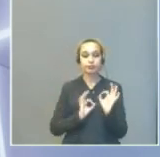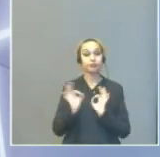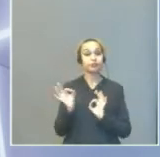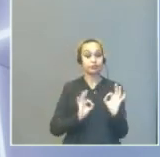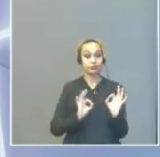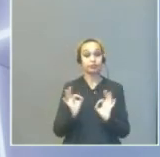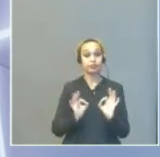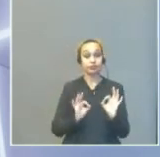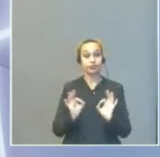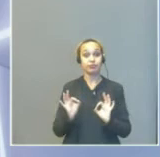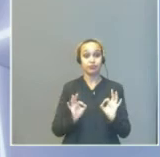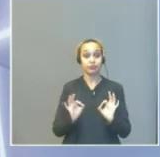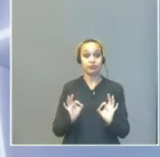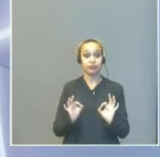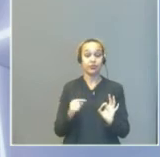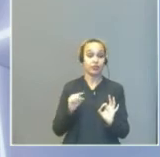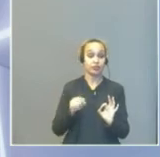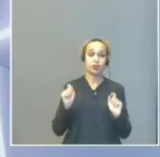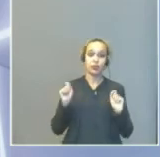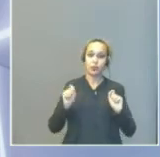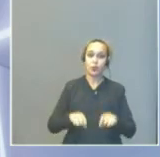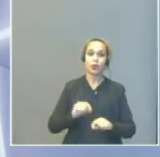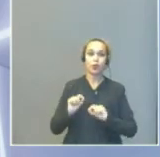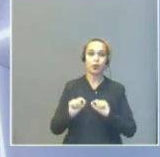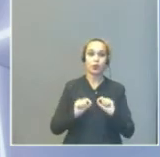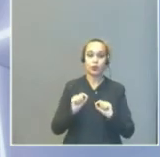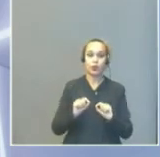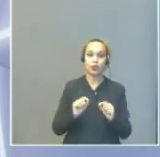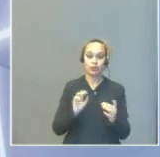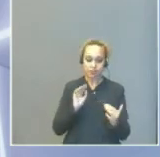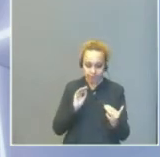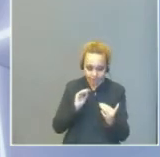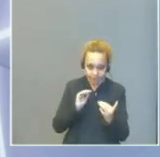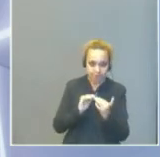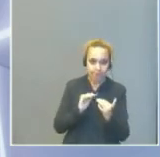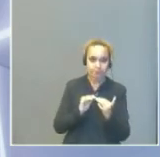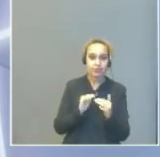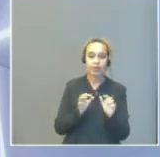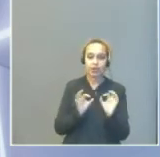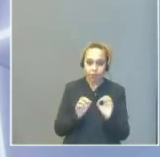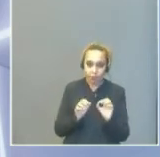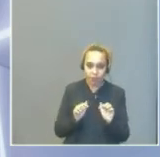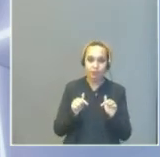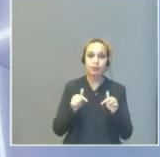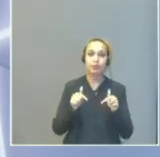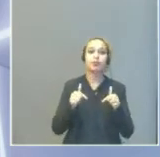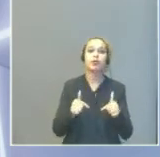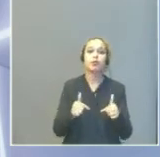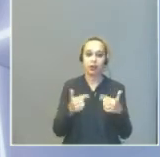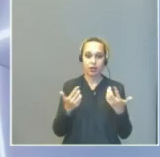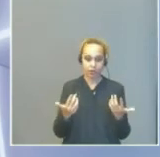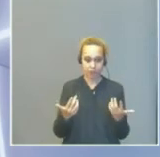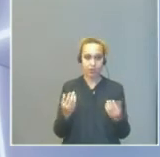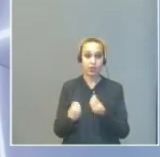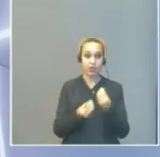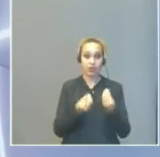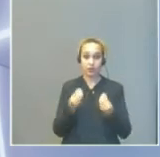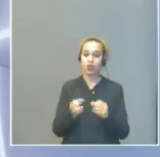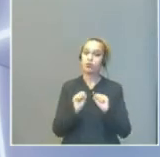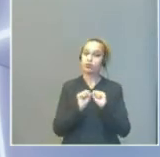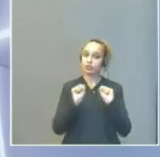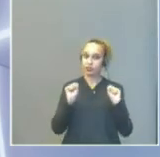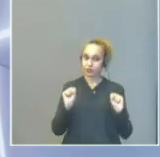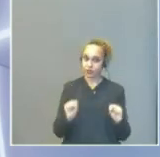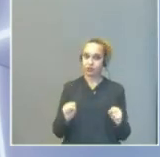might strike at the heart of some of our organizations and the ways we framed ourselves, the way we framed our algorithms, the ways we